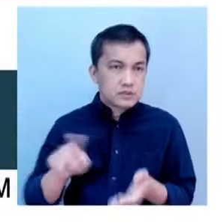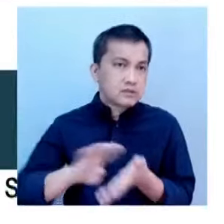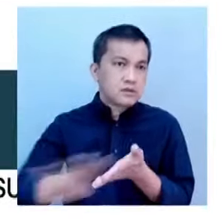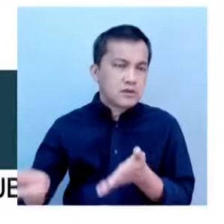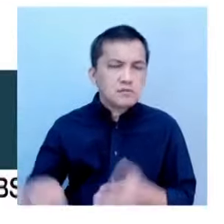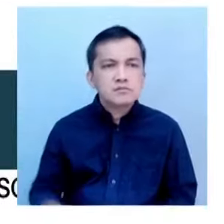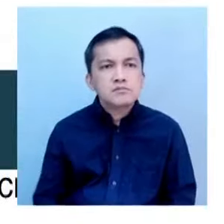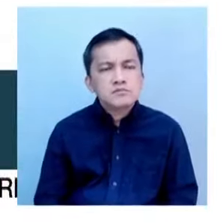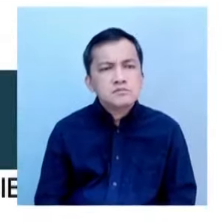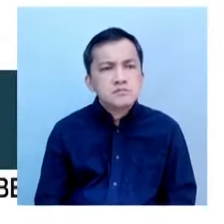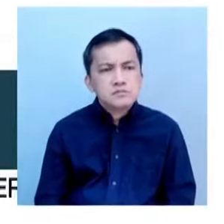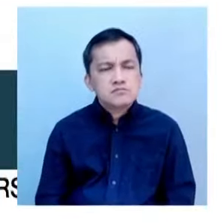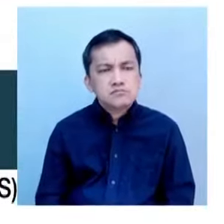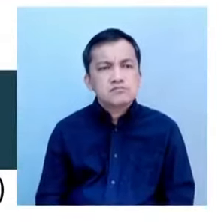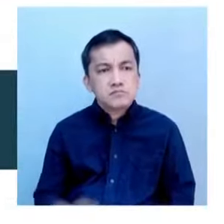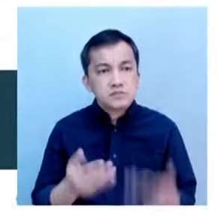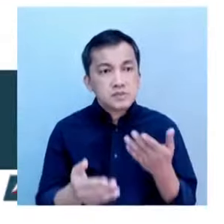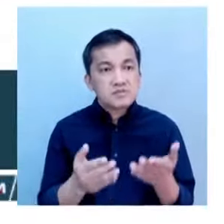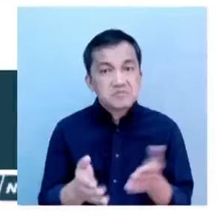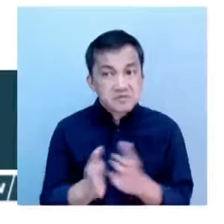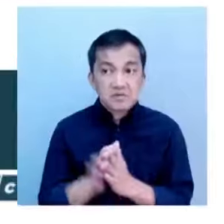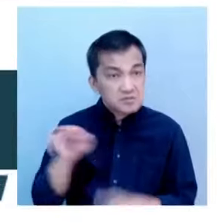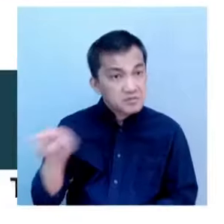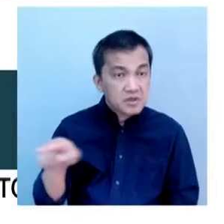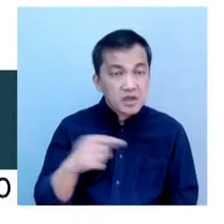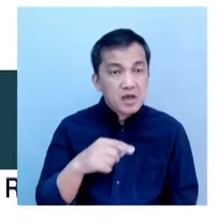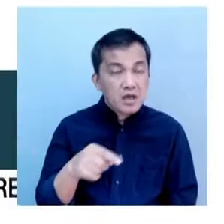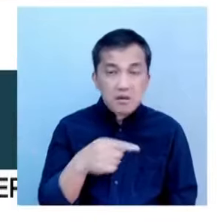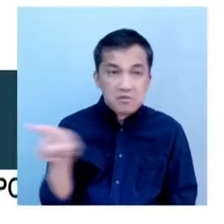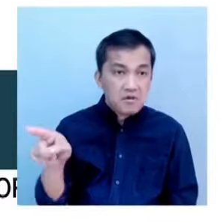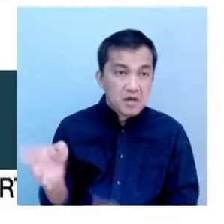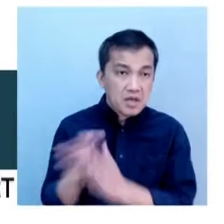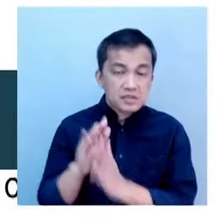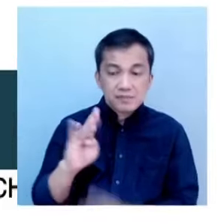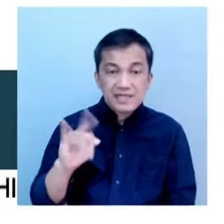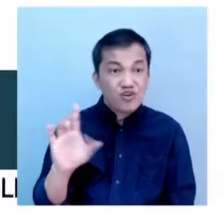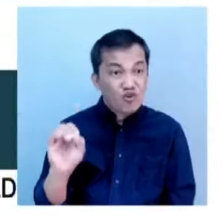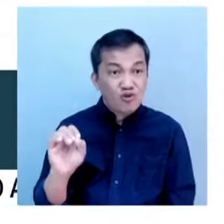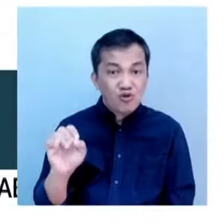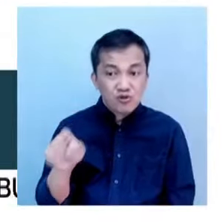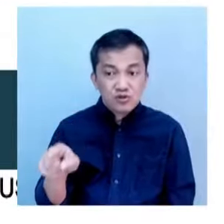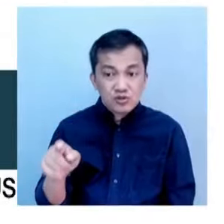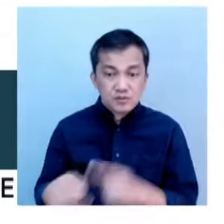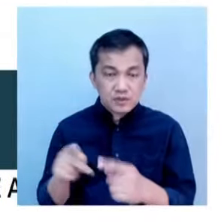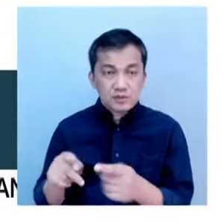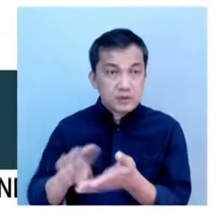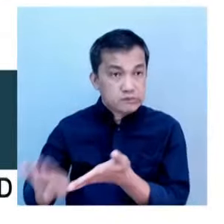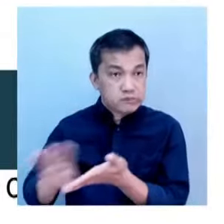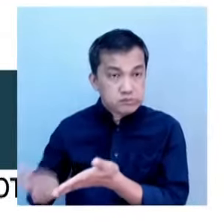So maybe we should ask Balilo if these people that were delisted